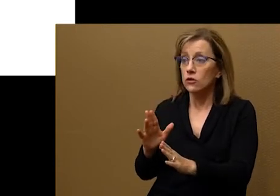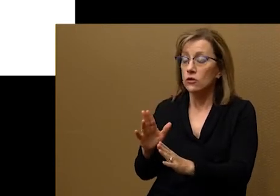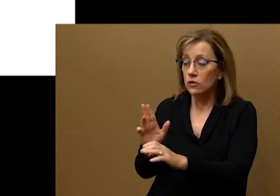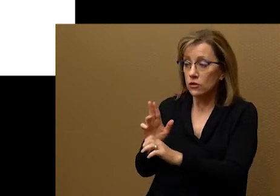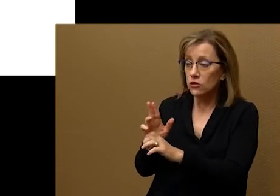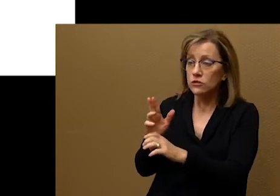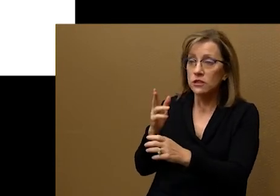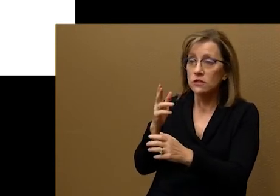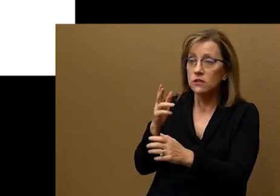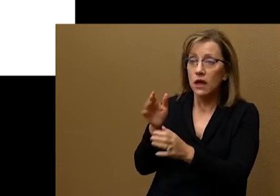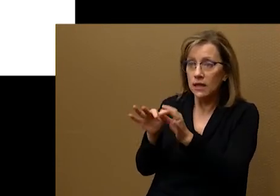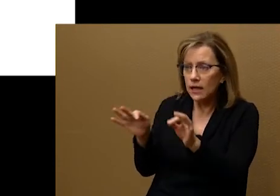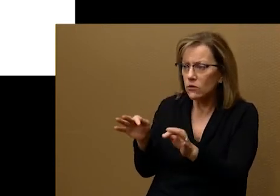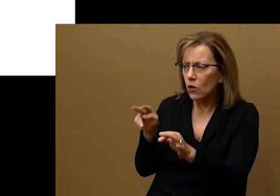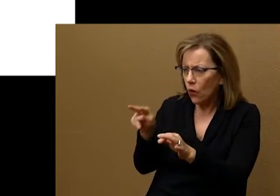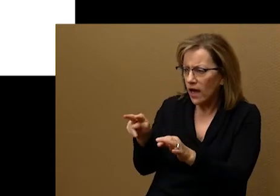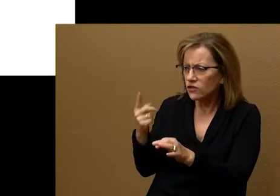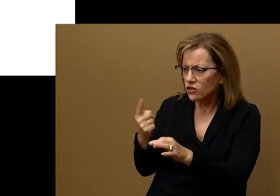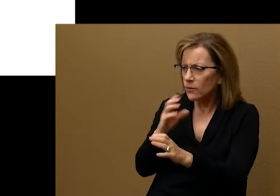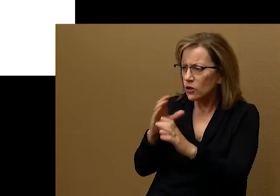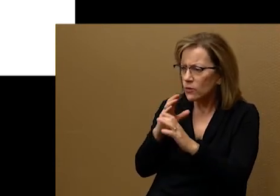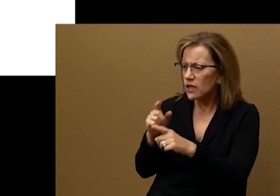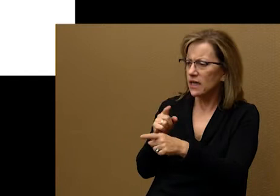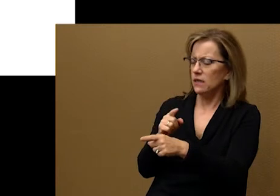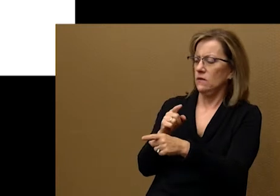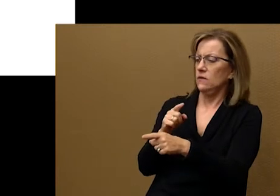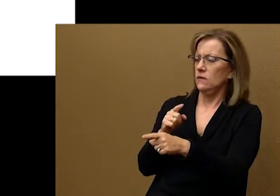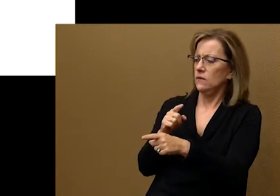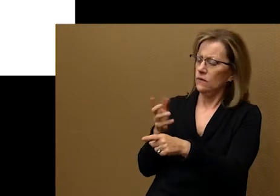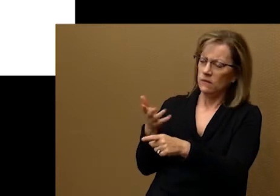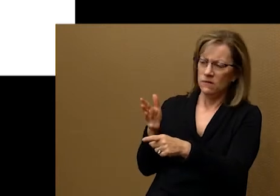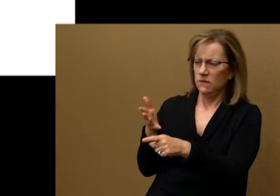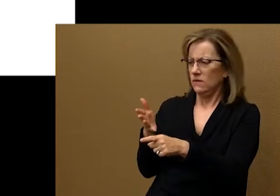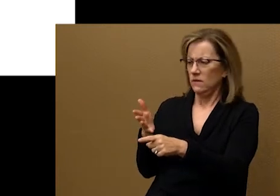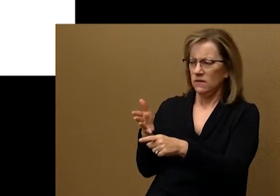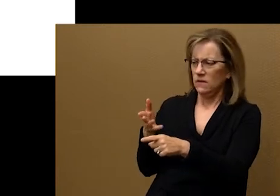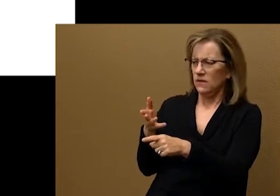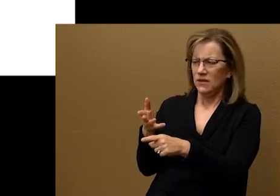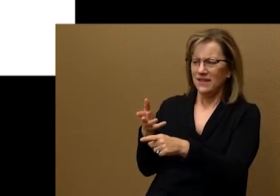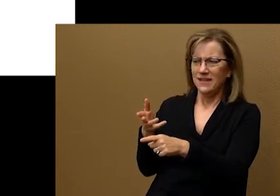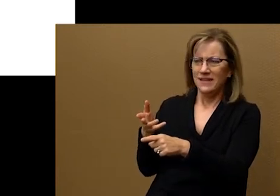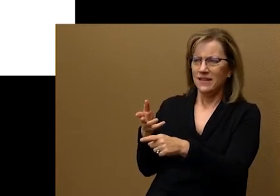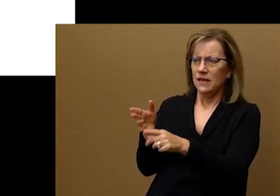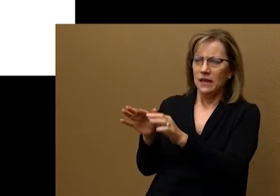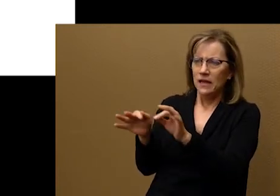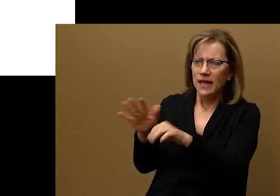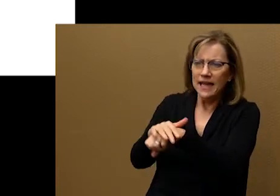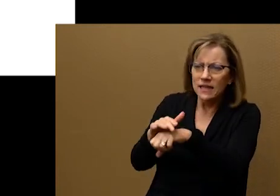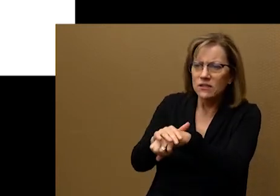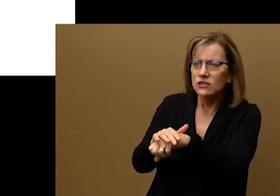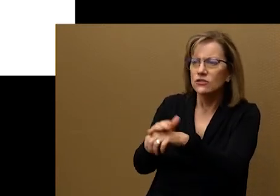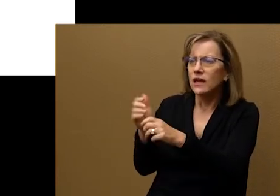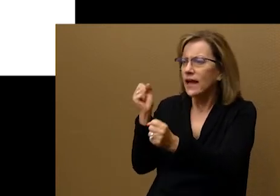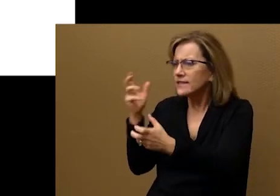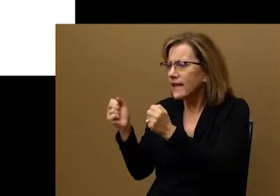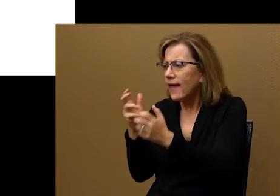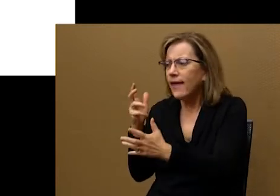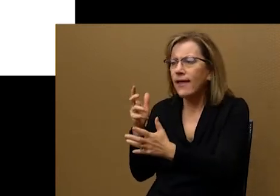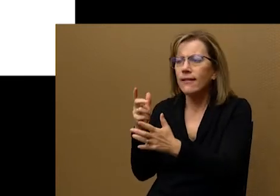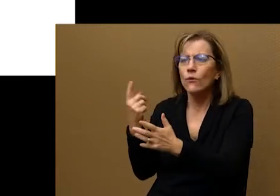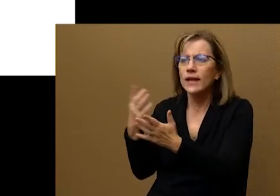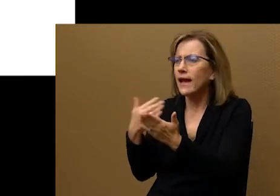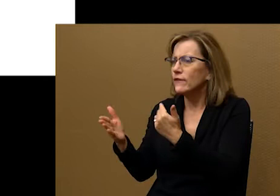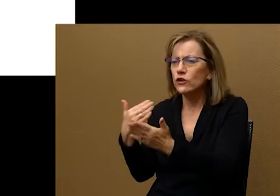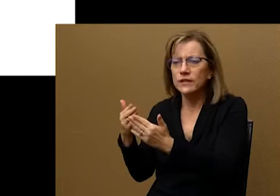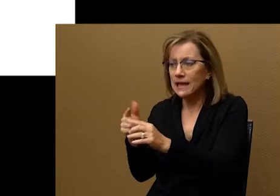watches somebody who's communicating and can see it's not good, whatever the language is. It's not